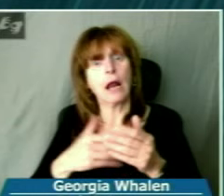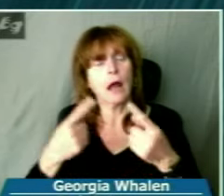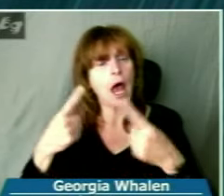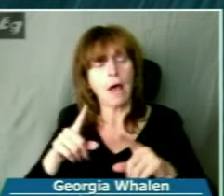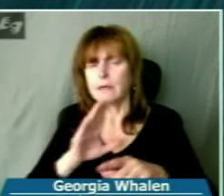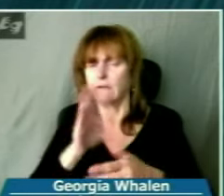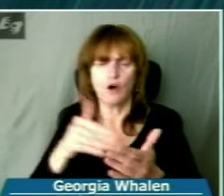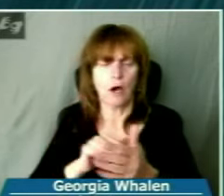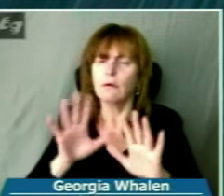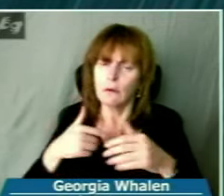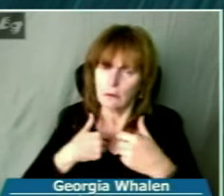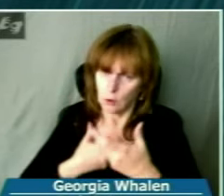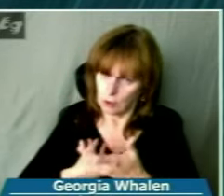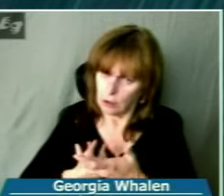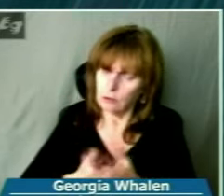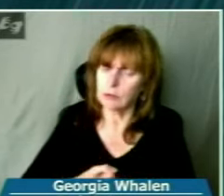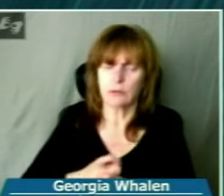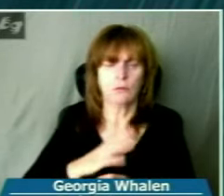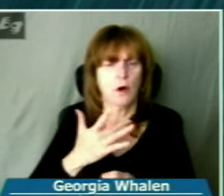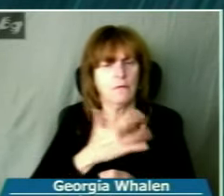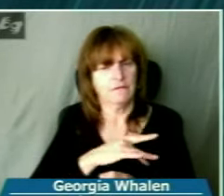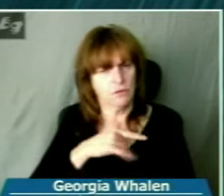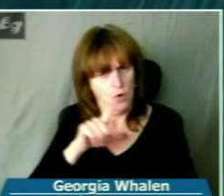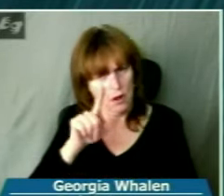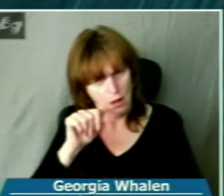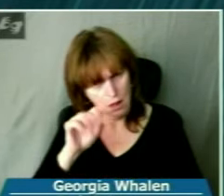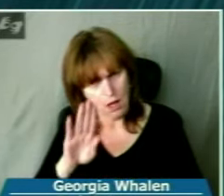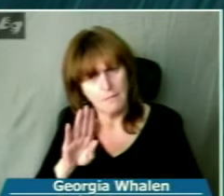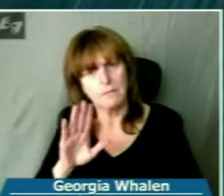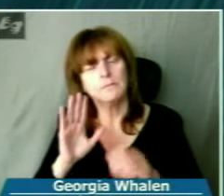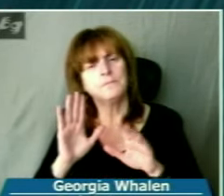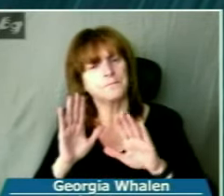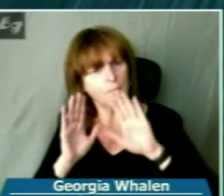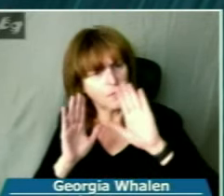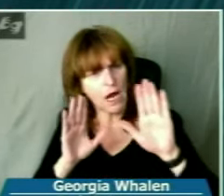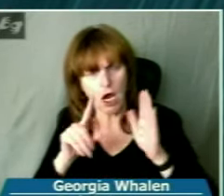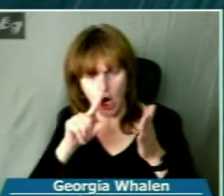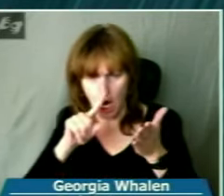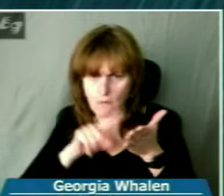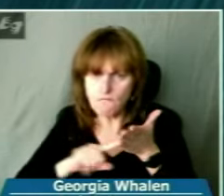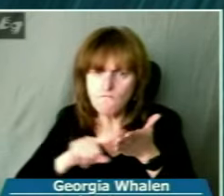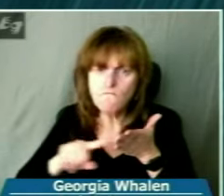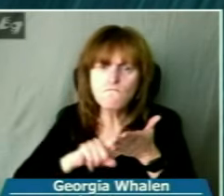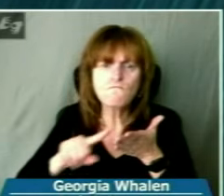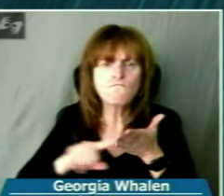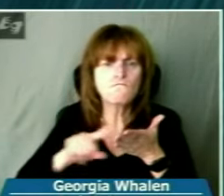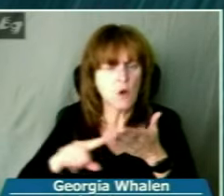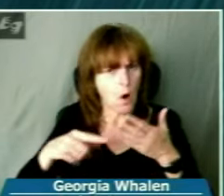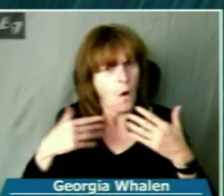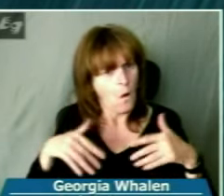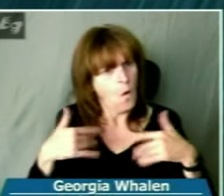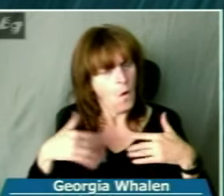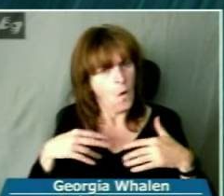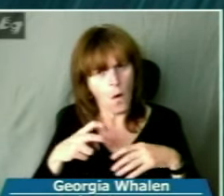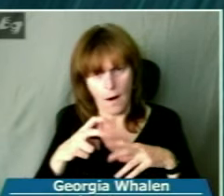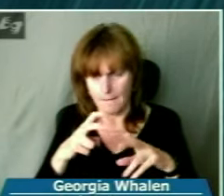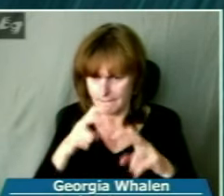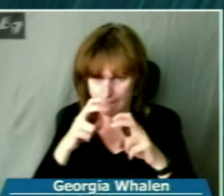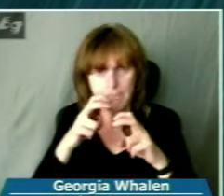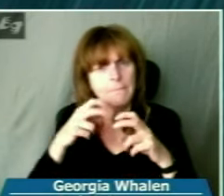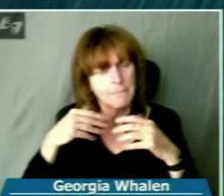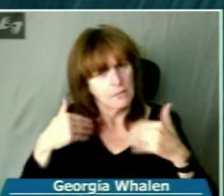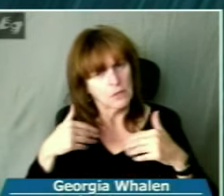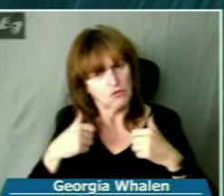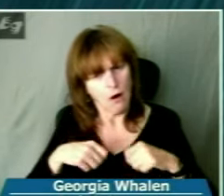Ontario lab. And, you know, their quality assurance process just reassure us that they're trying to do their very best job all of